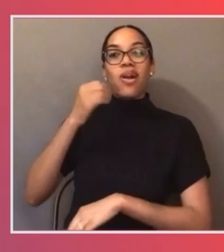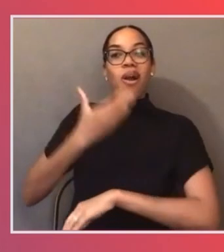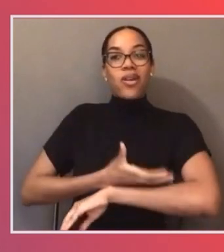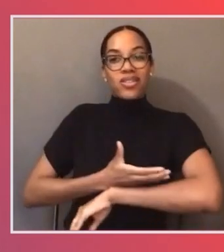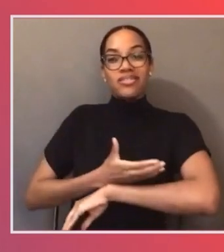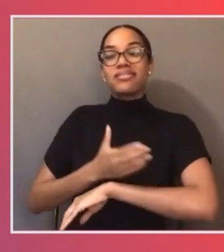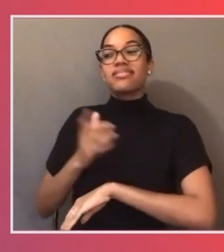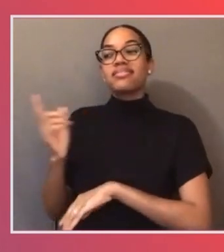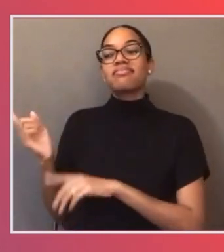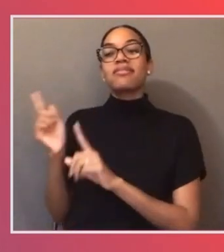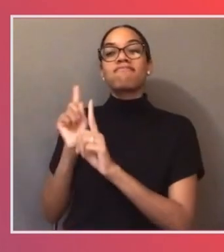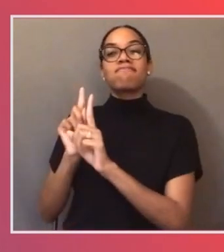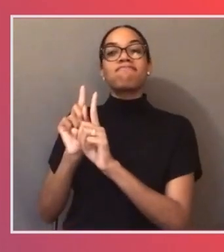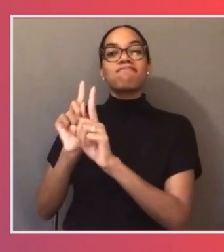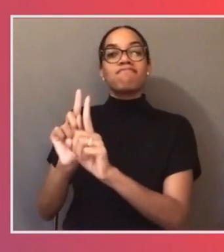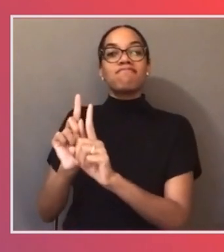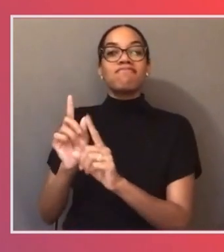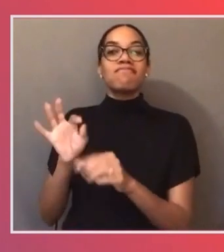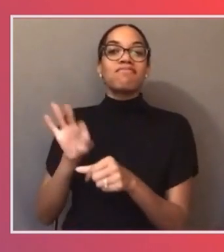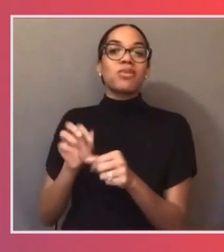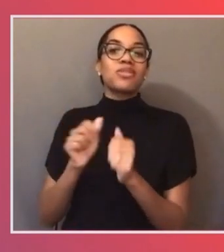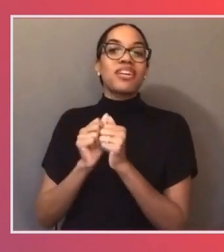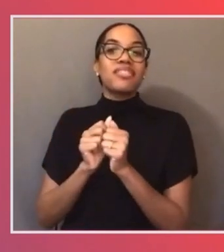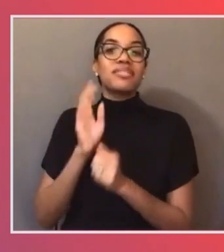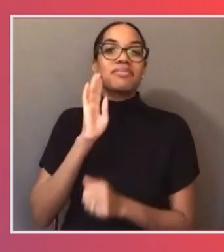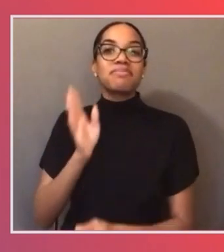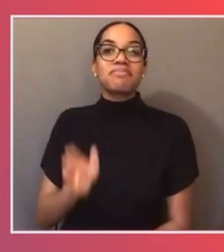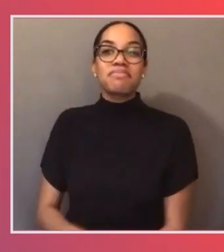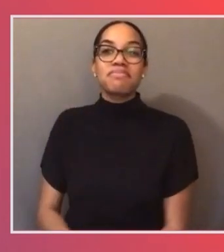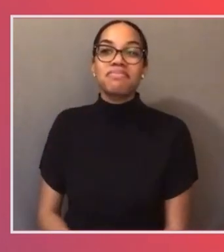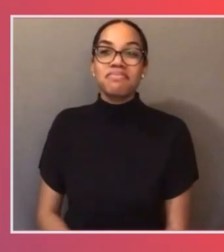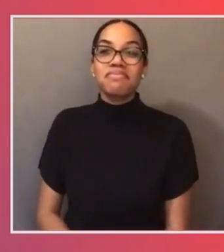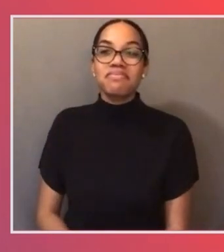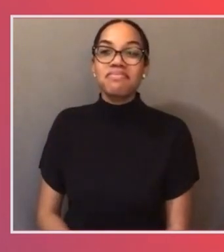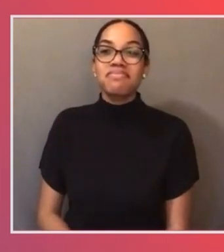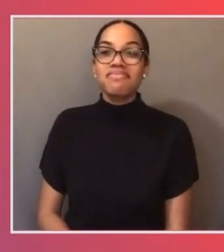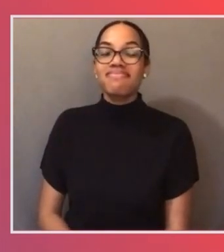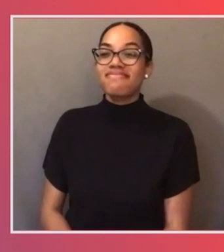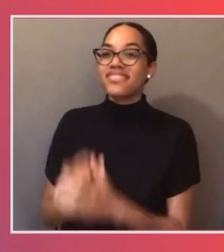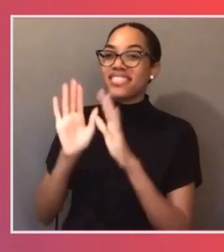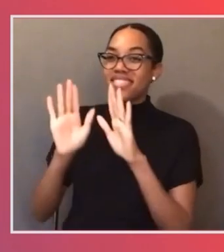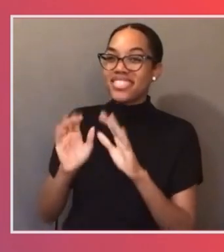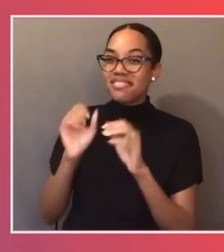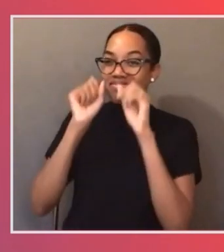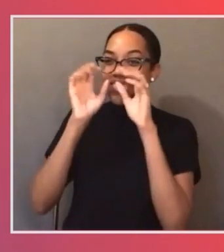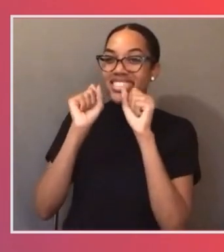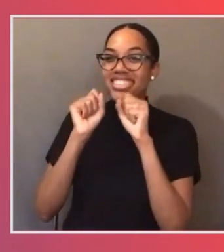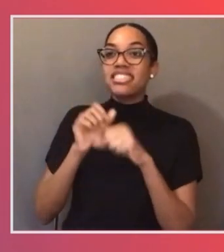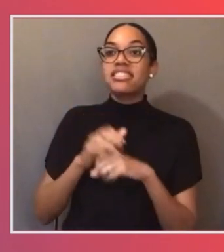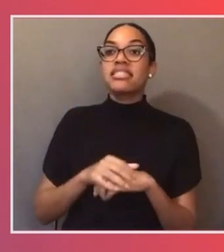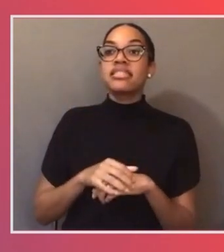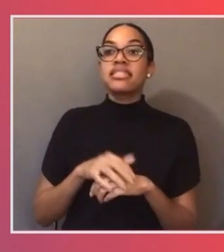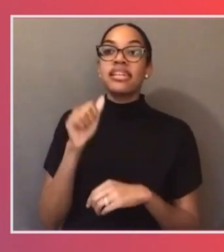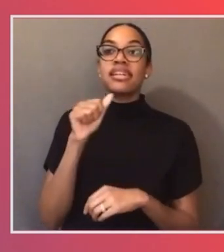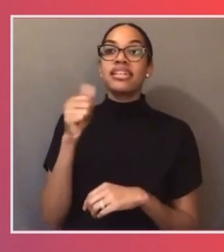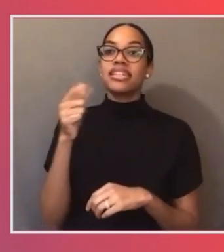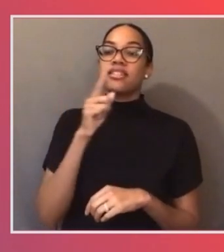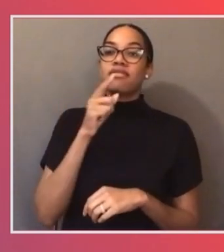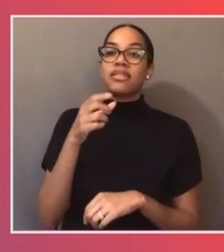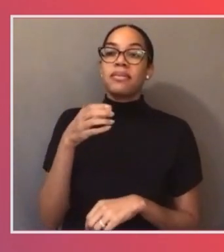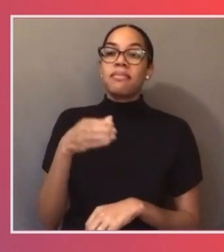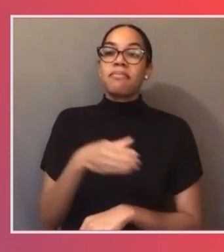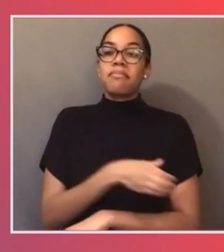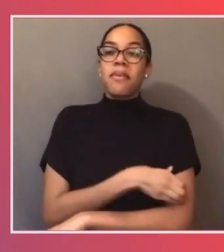awesome. That's amazing. I mean, if there's any powerful component that's come out of the quarantine, it is certainly reconnecting with your